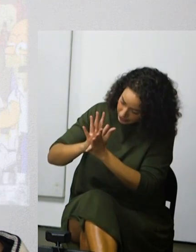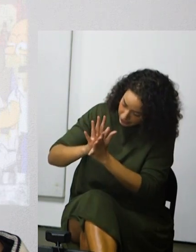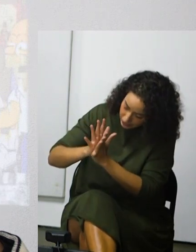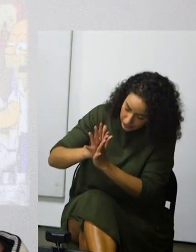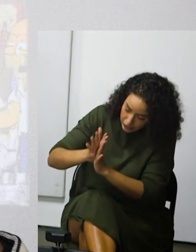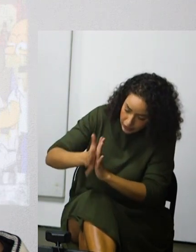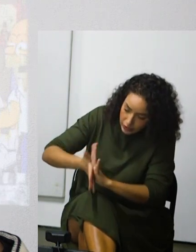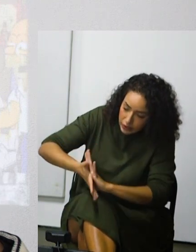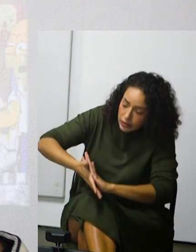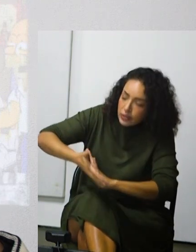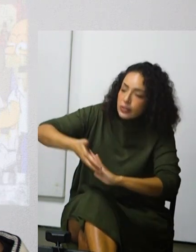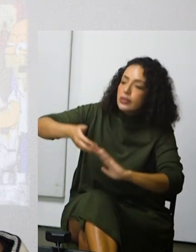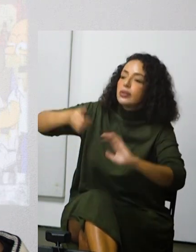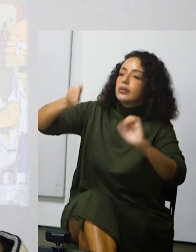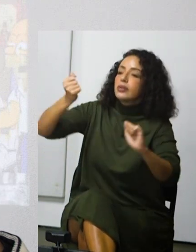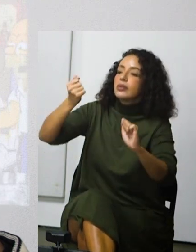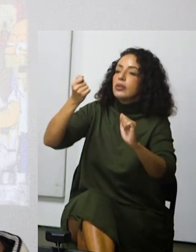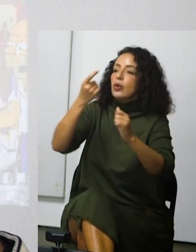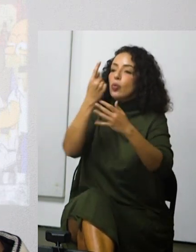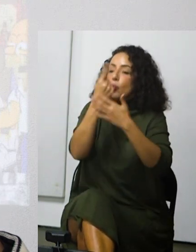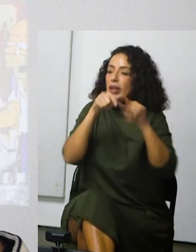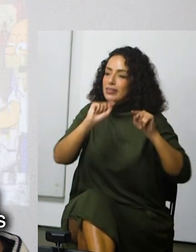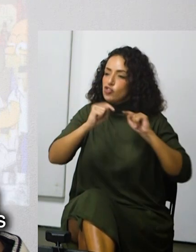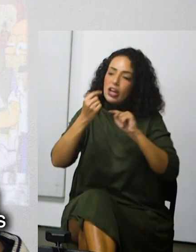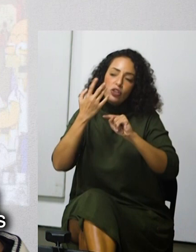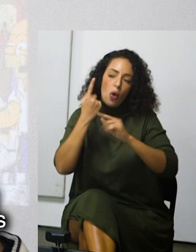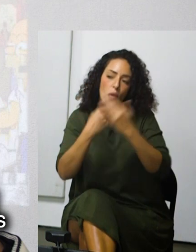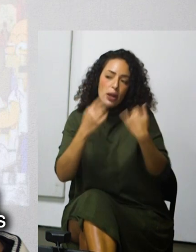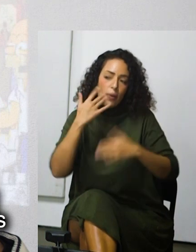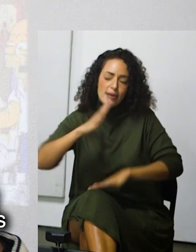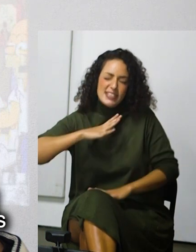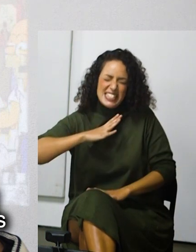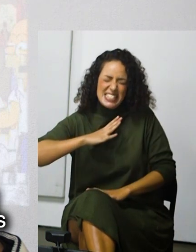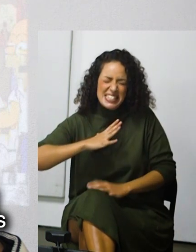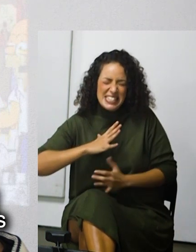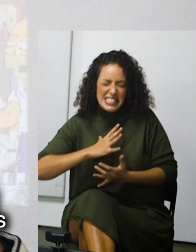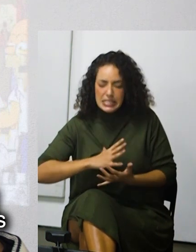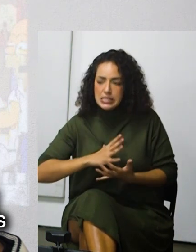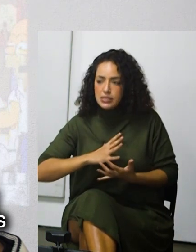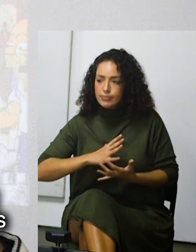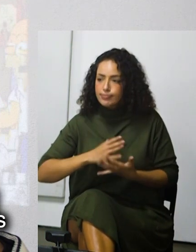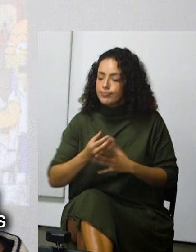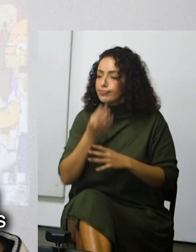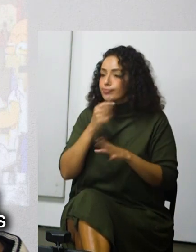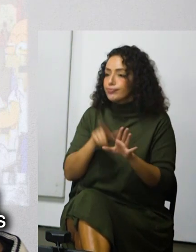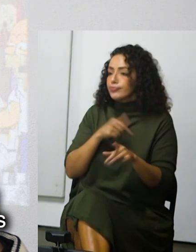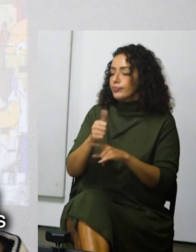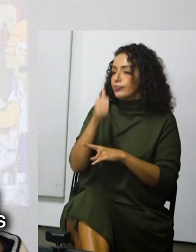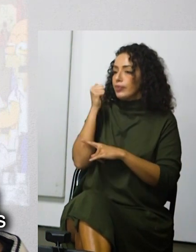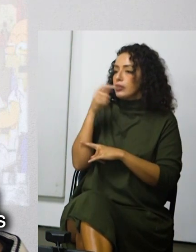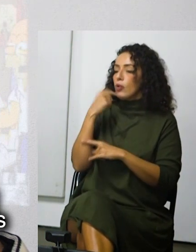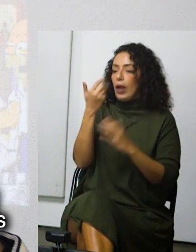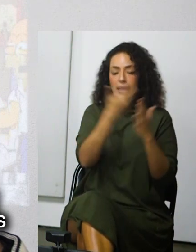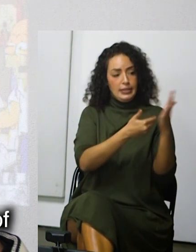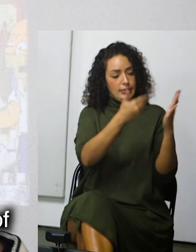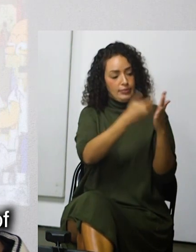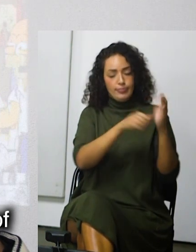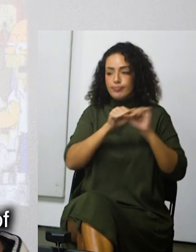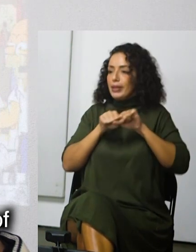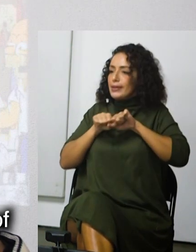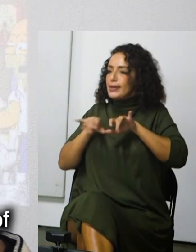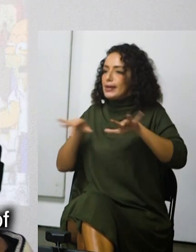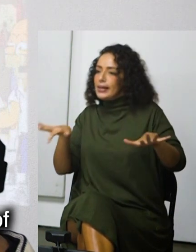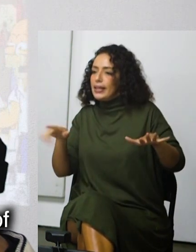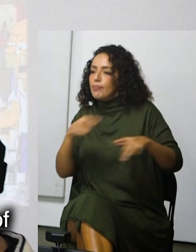we only dare attempt when desperate. A couple of years ago, slides were leaked from a presentation given by a doctor to the government's long